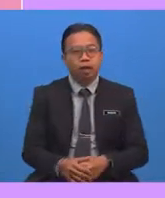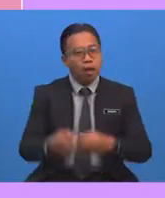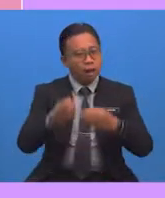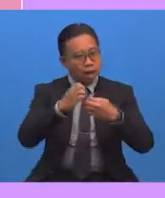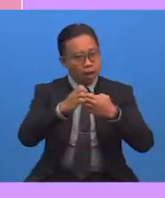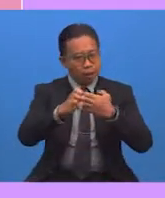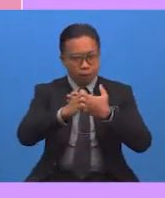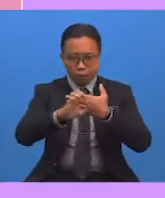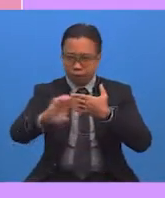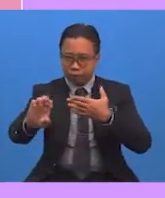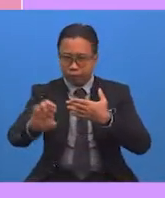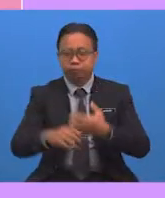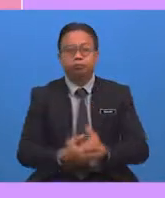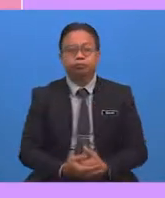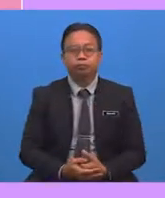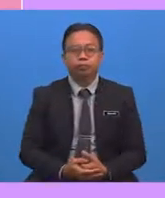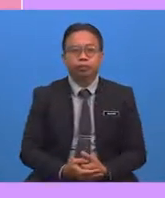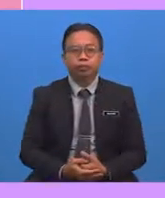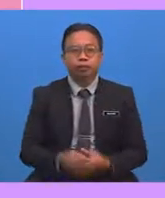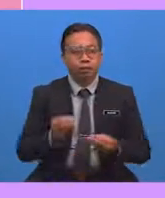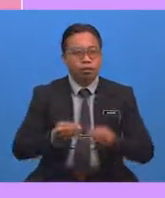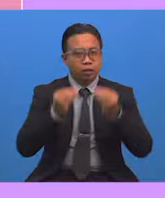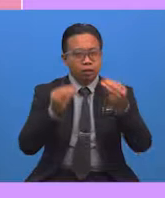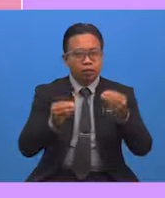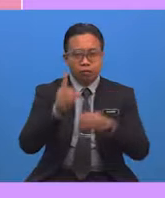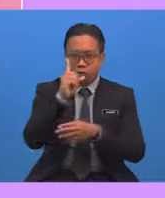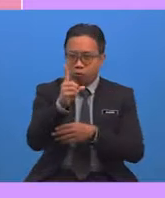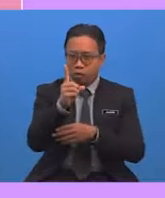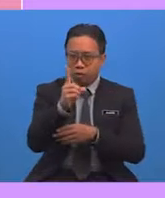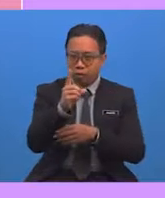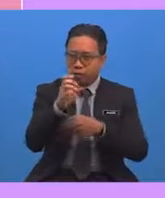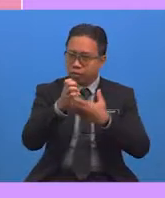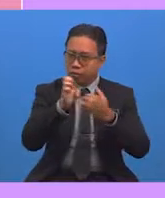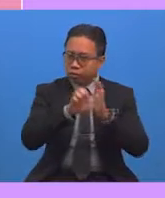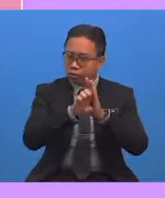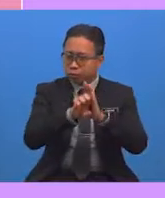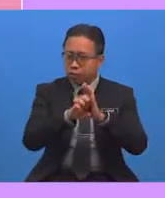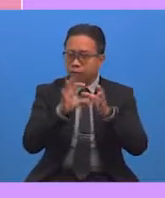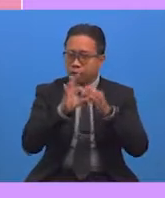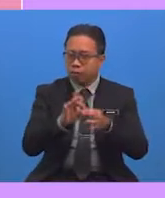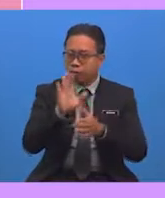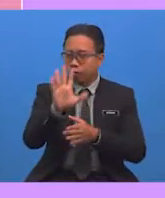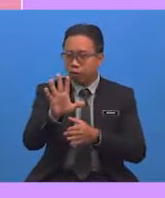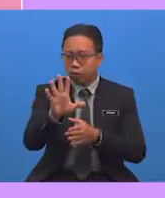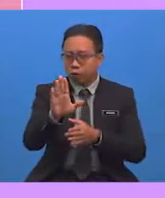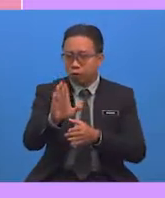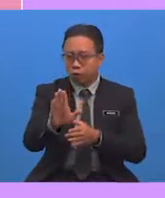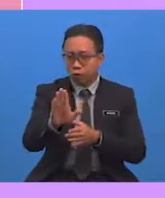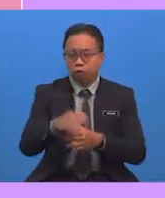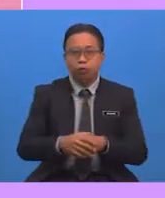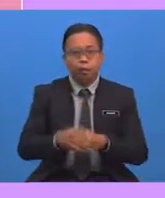topic sentence. Then, give 1 brief example of your main point.